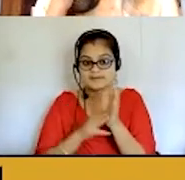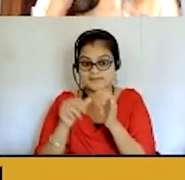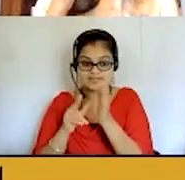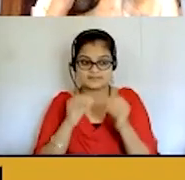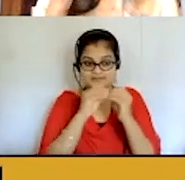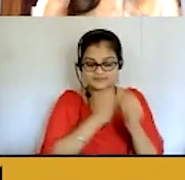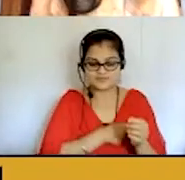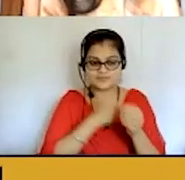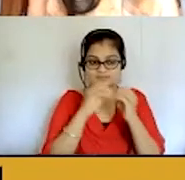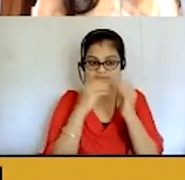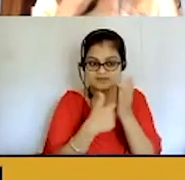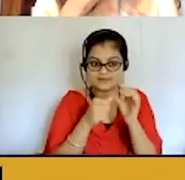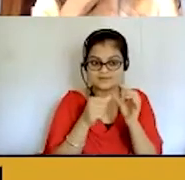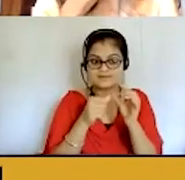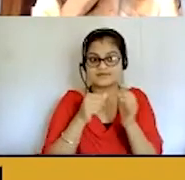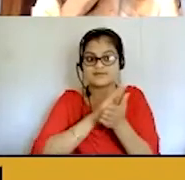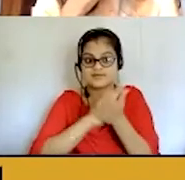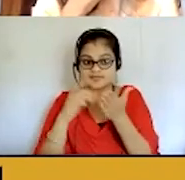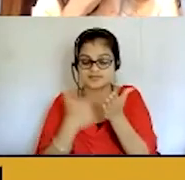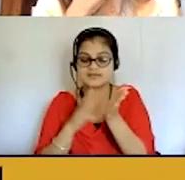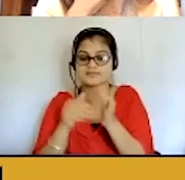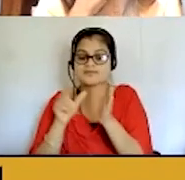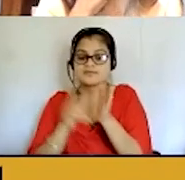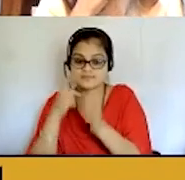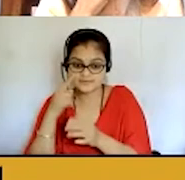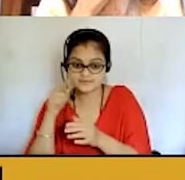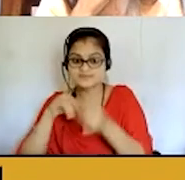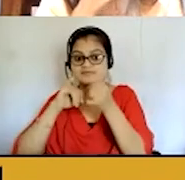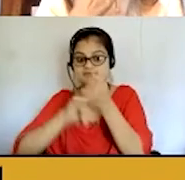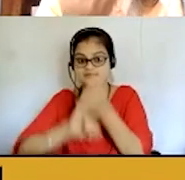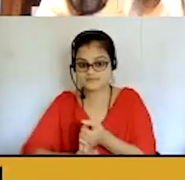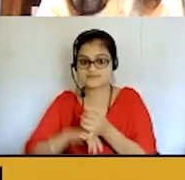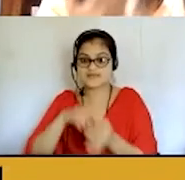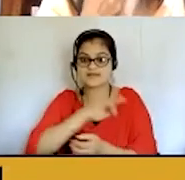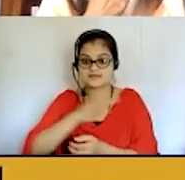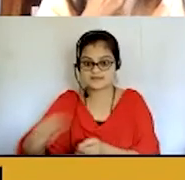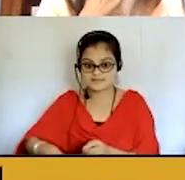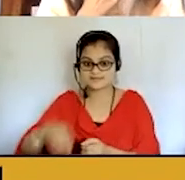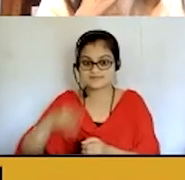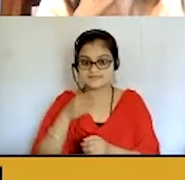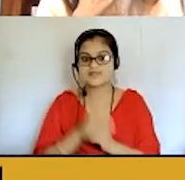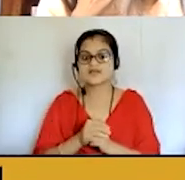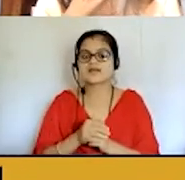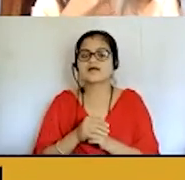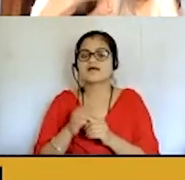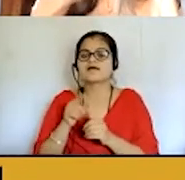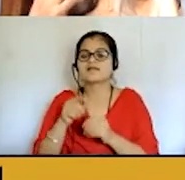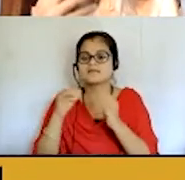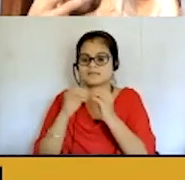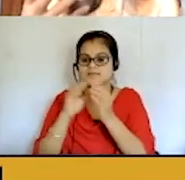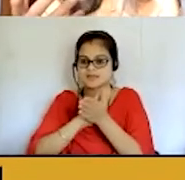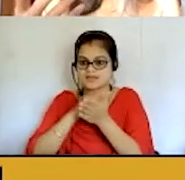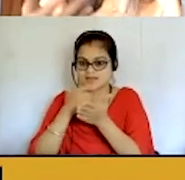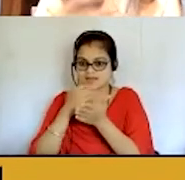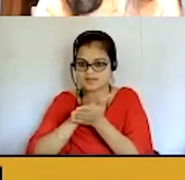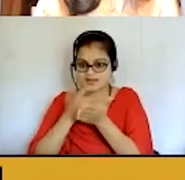dates back to possibly the 10th century from southern Karnataka. She is related to the god Brahma, and they share many of the